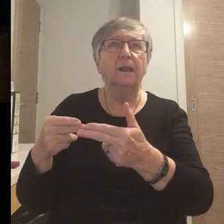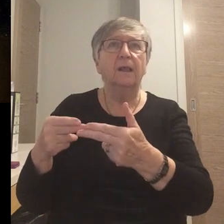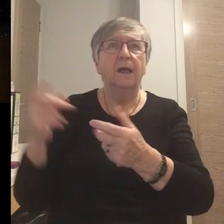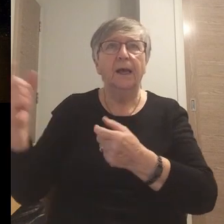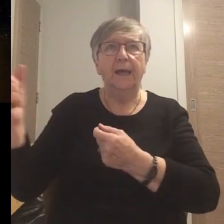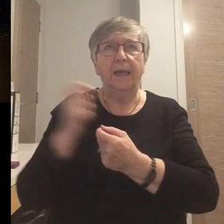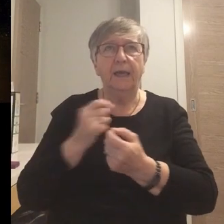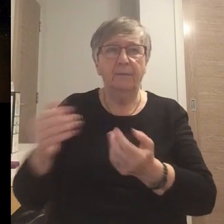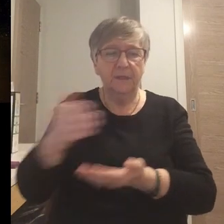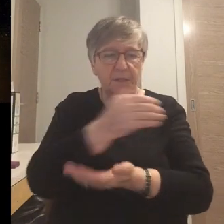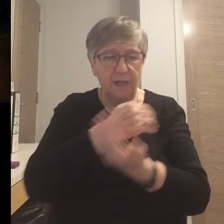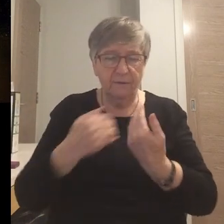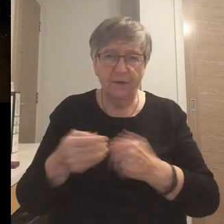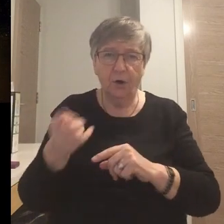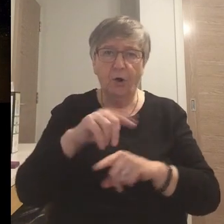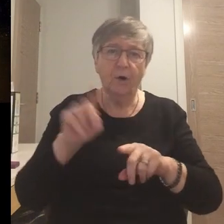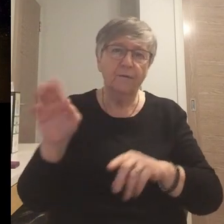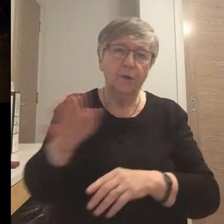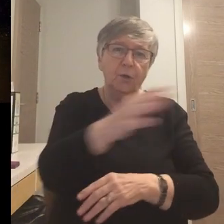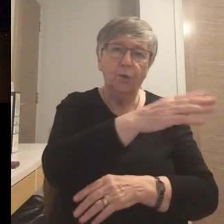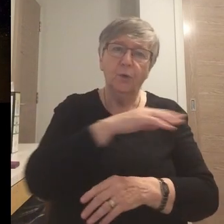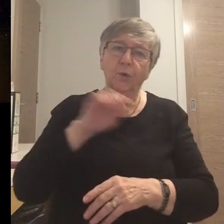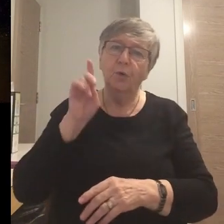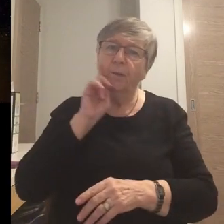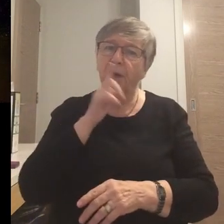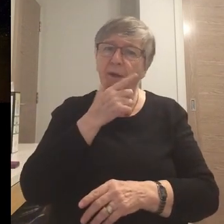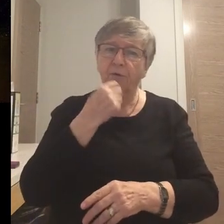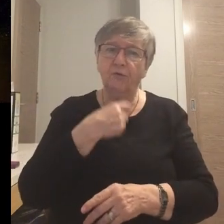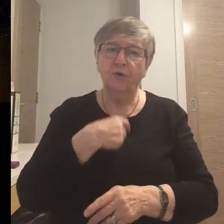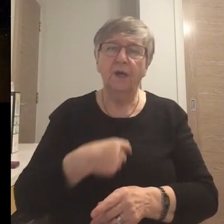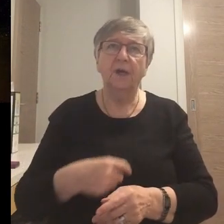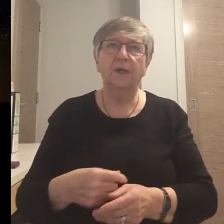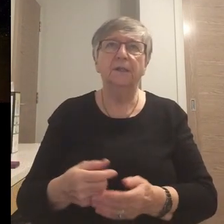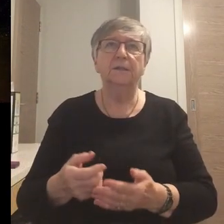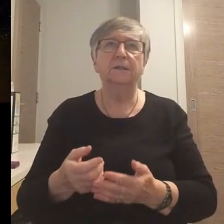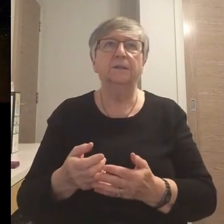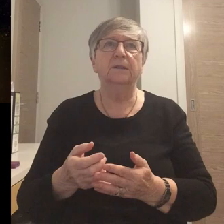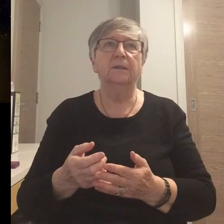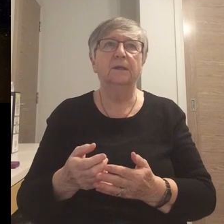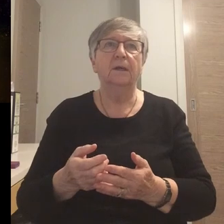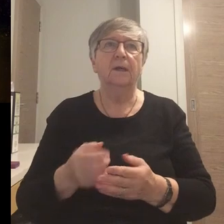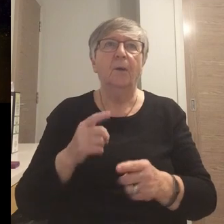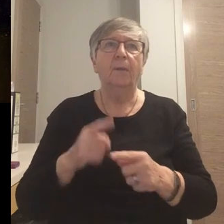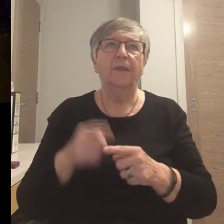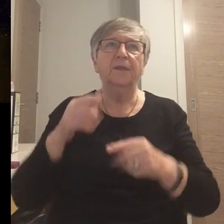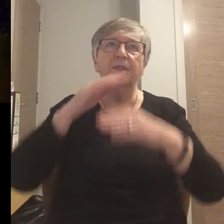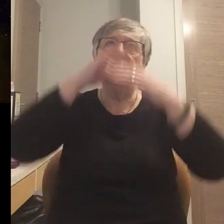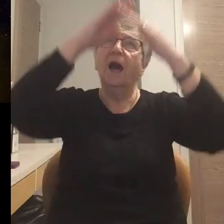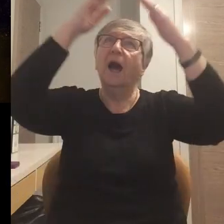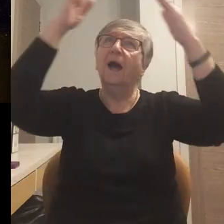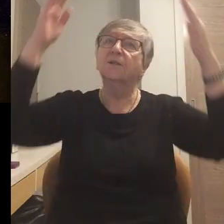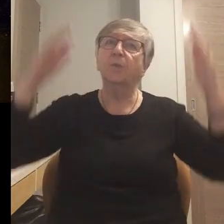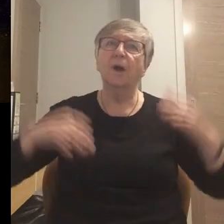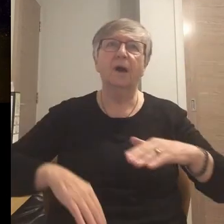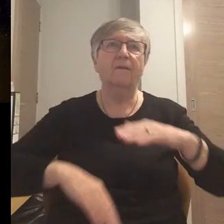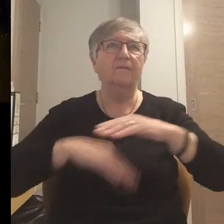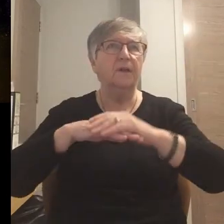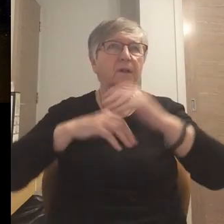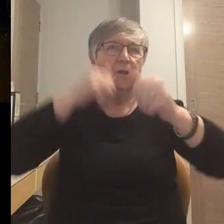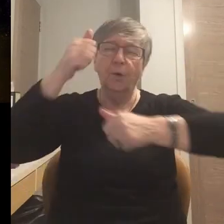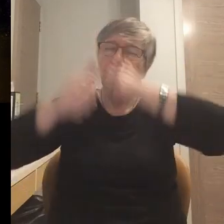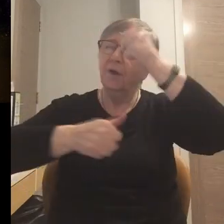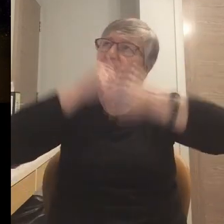scandal, came the Saviour of the human race. But the skies